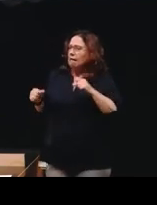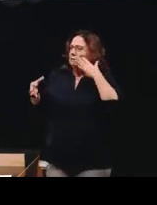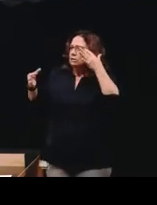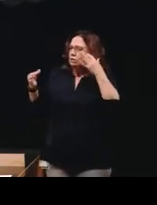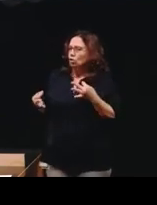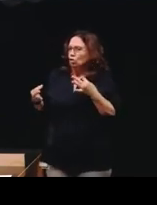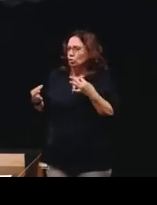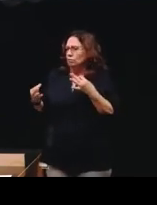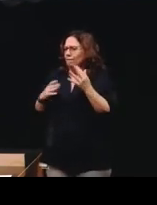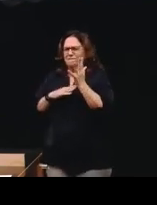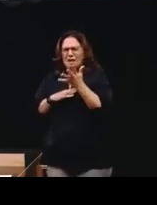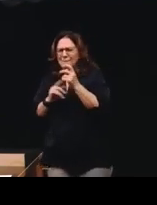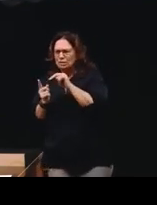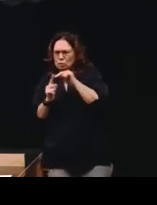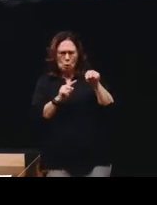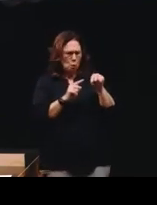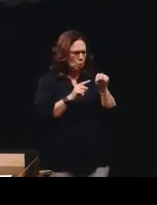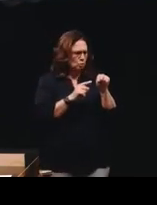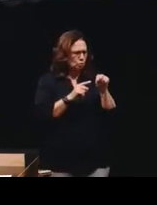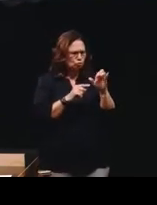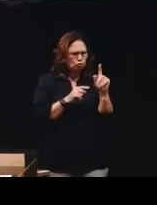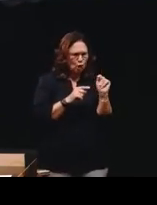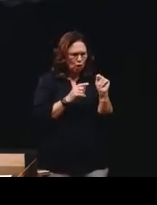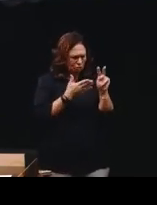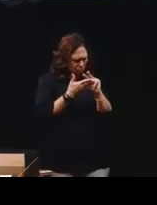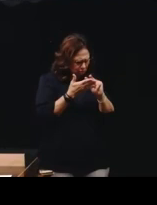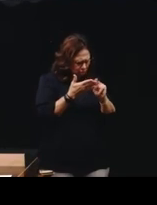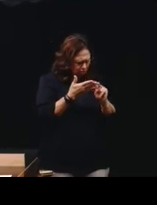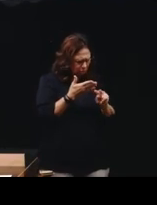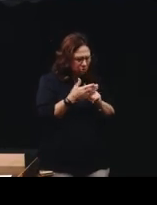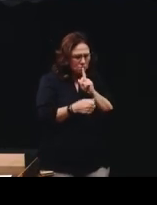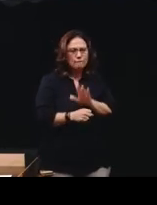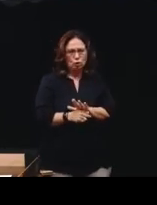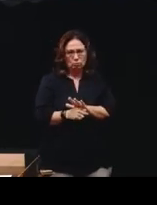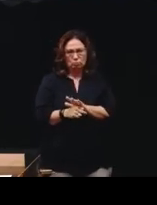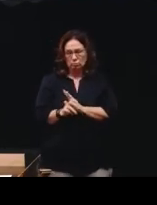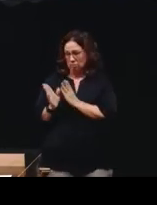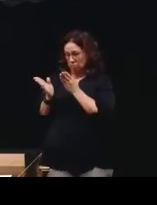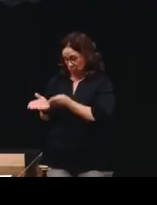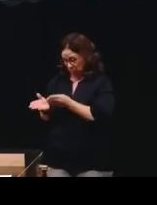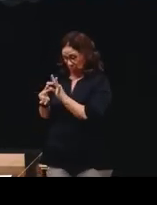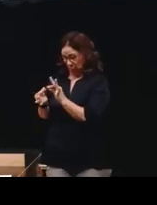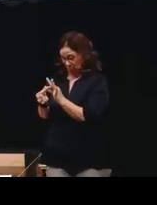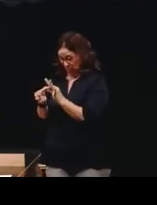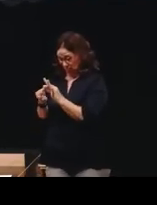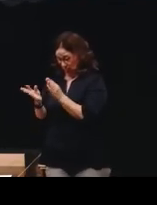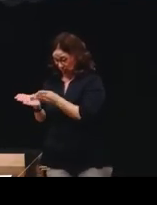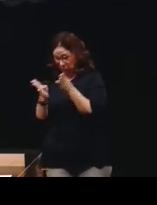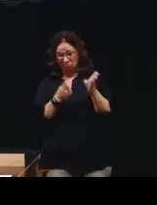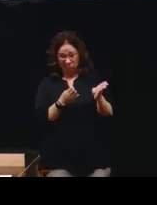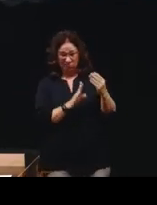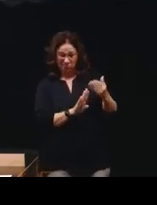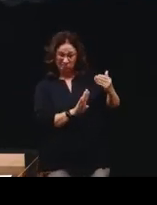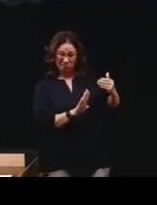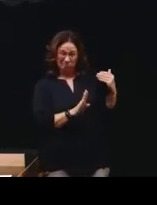back to the chart or going back to whatever records were provided and confirming that what I'm seeing and hearing about matches up with what I